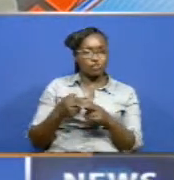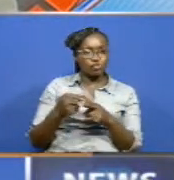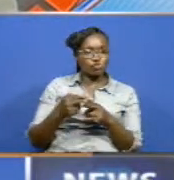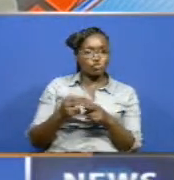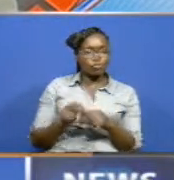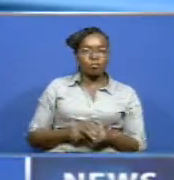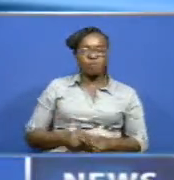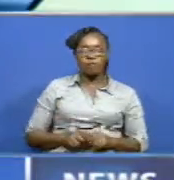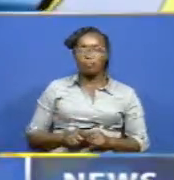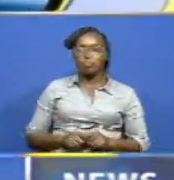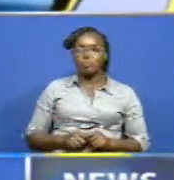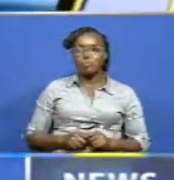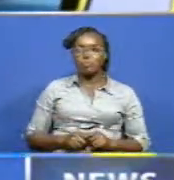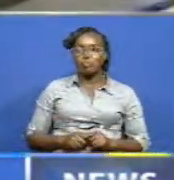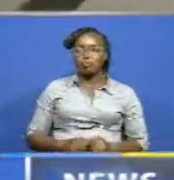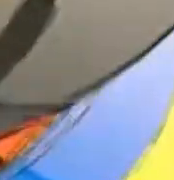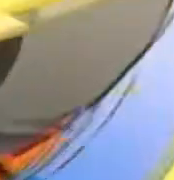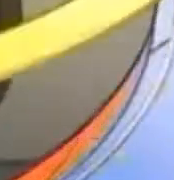more.